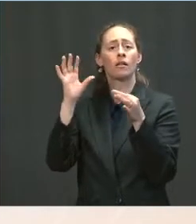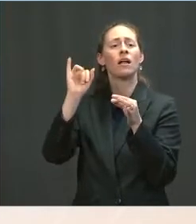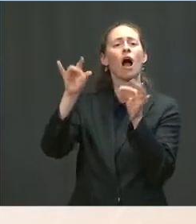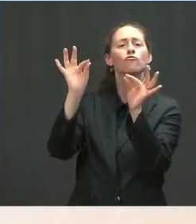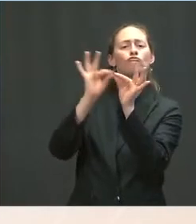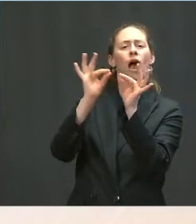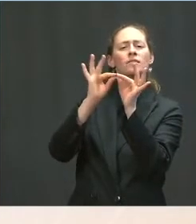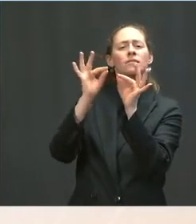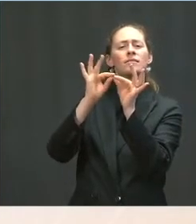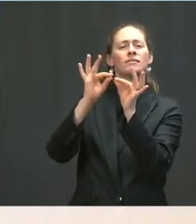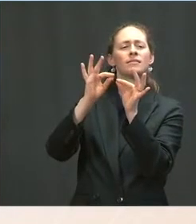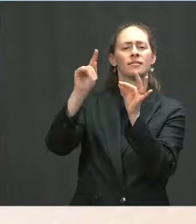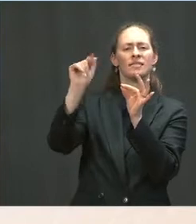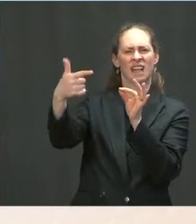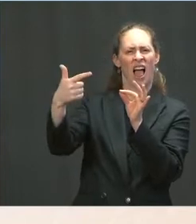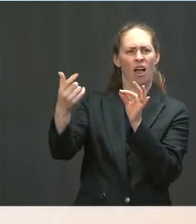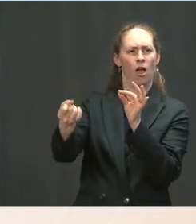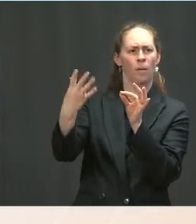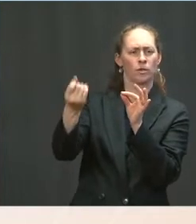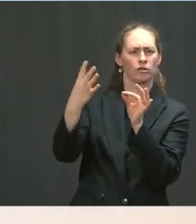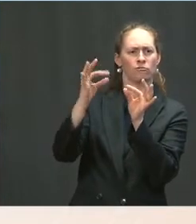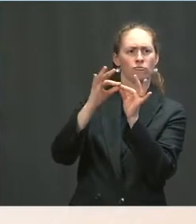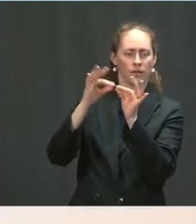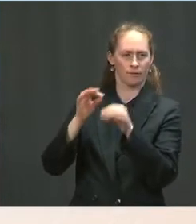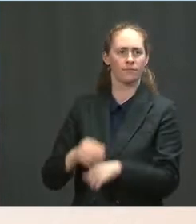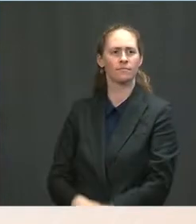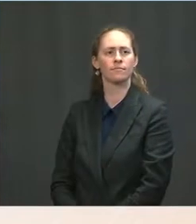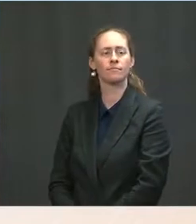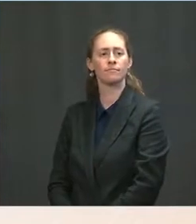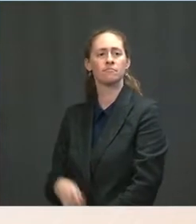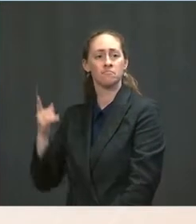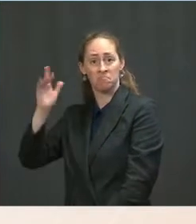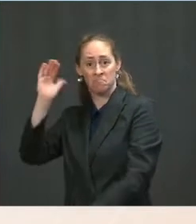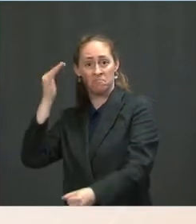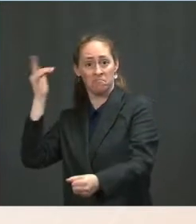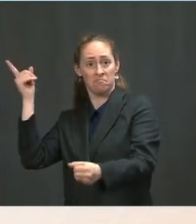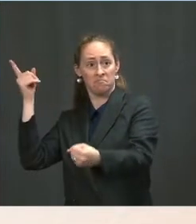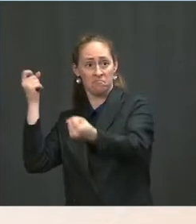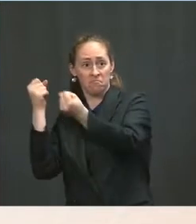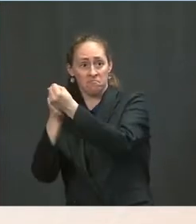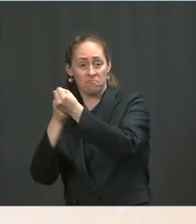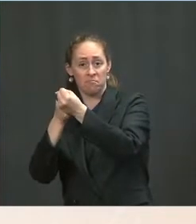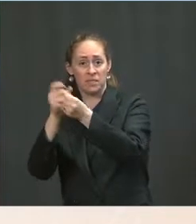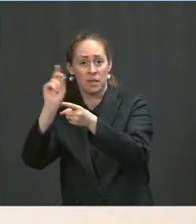support Senate Democrats scaling back the reconciliation deal? Look,